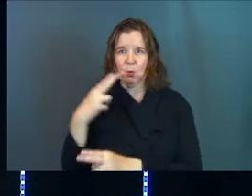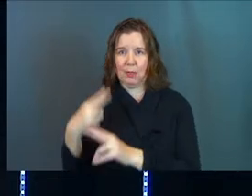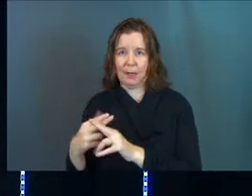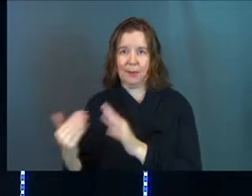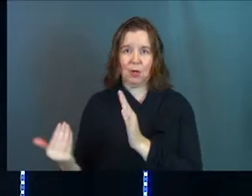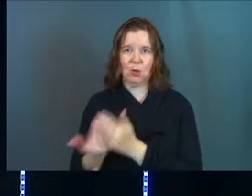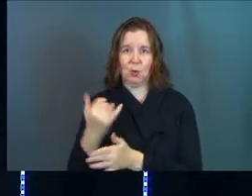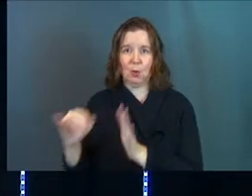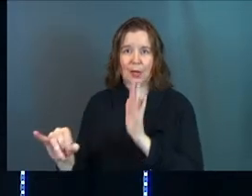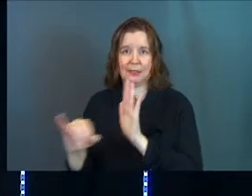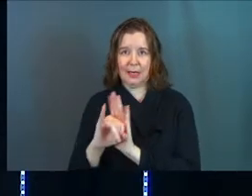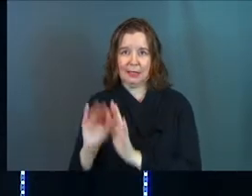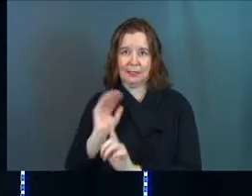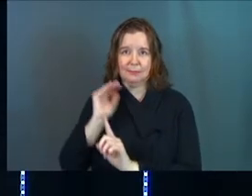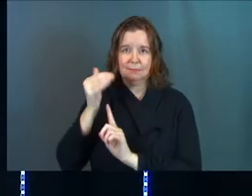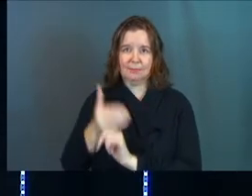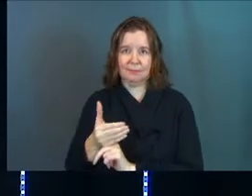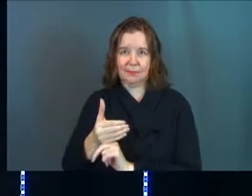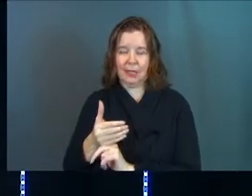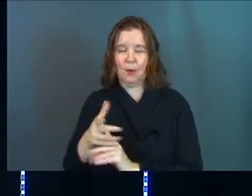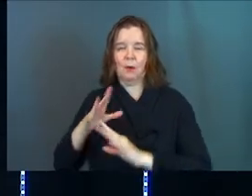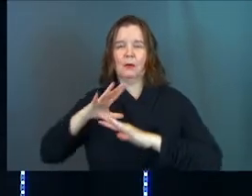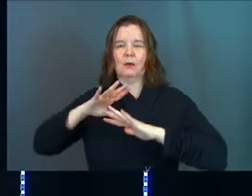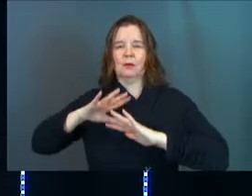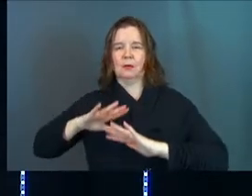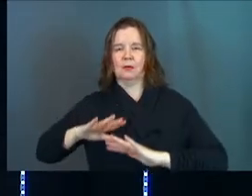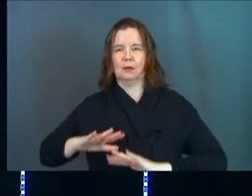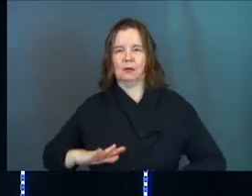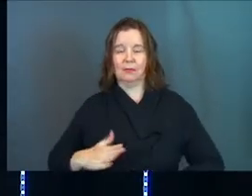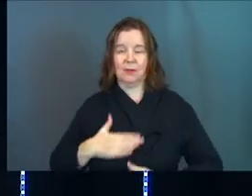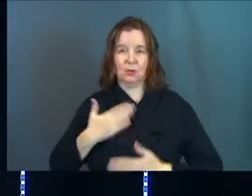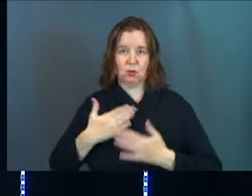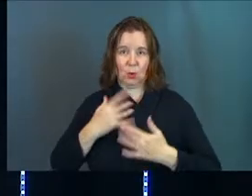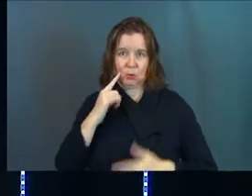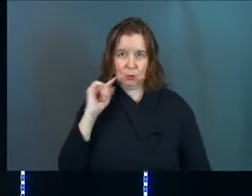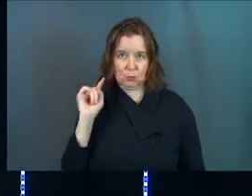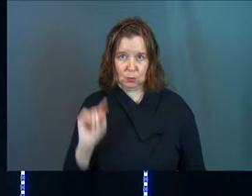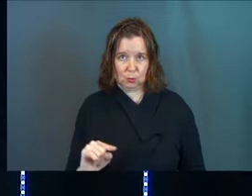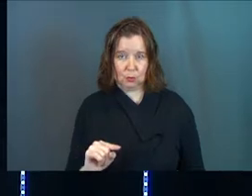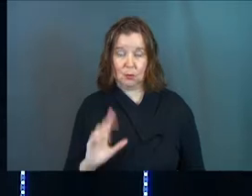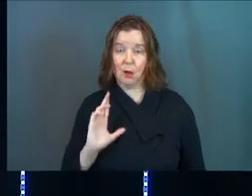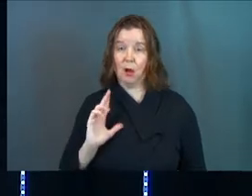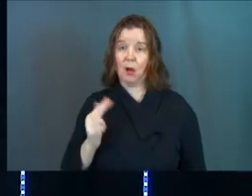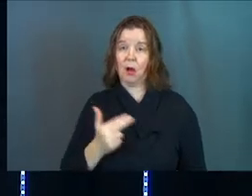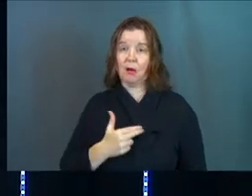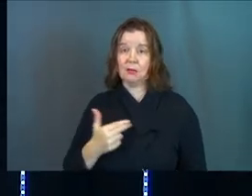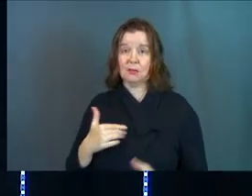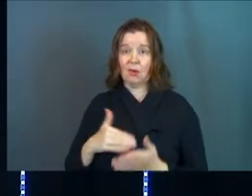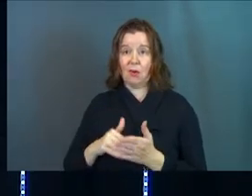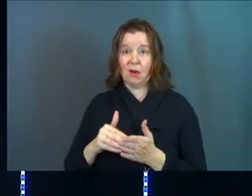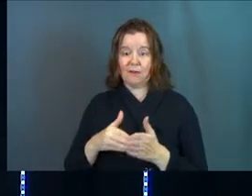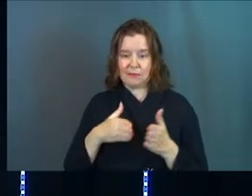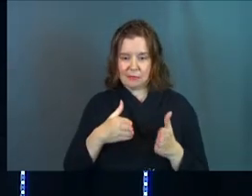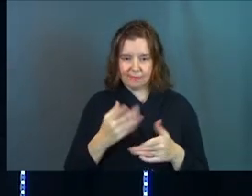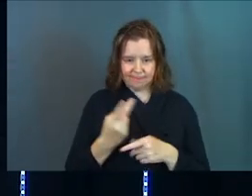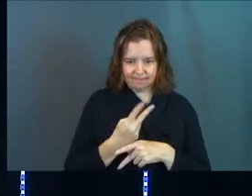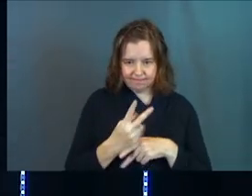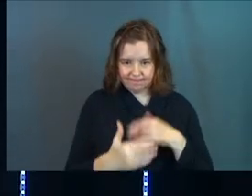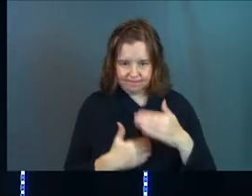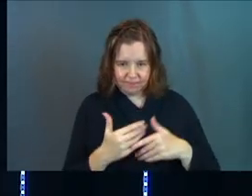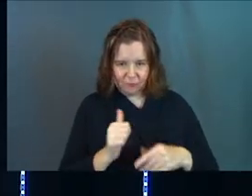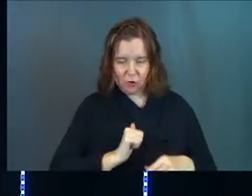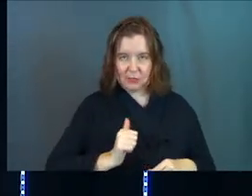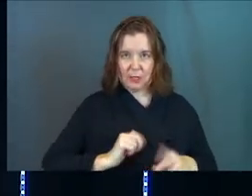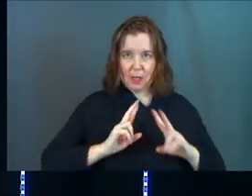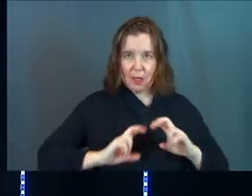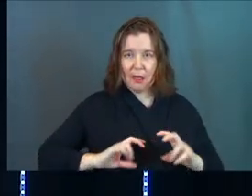and a new identity that's going to bring sanity and peace and joy to you. Us so often on the road trying to determine these things